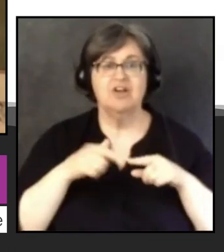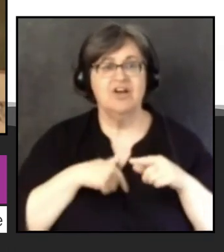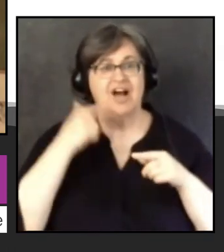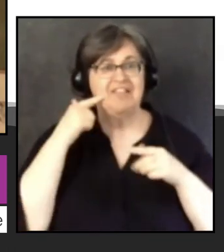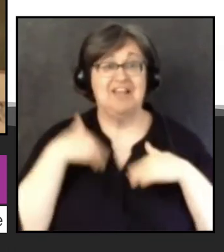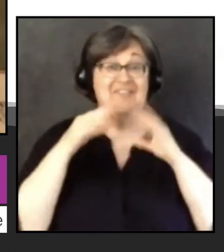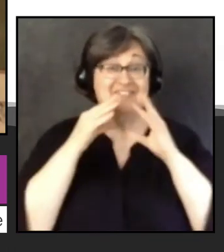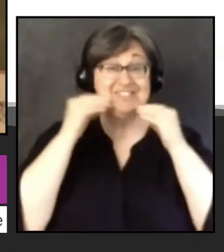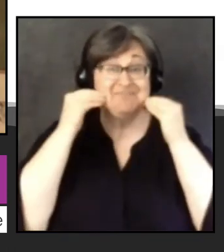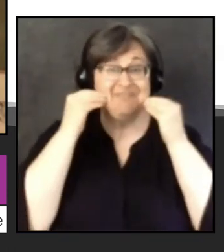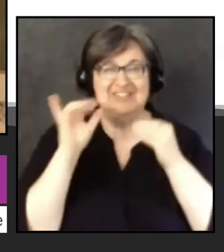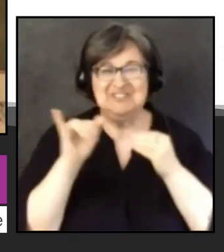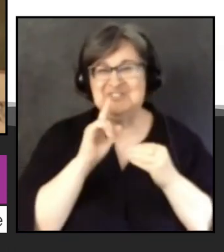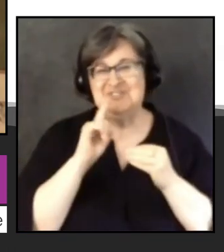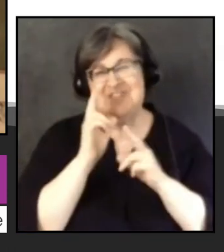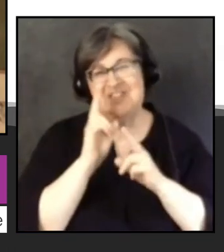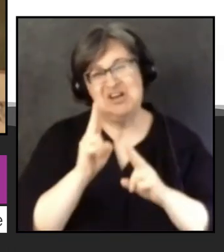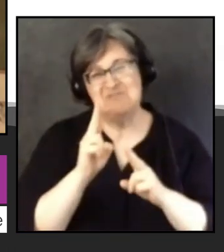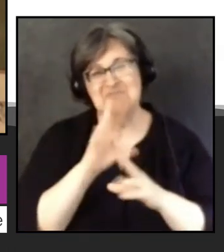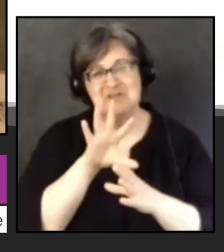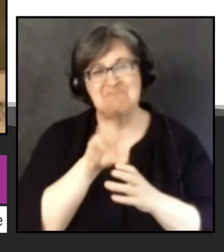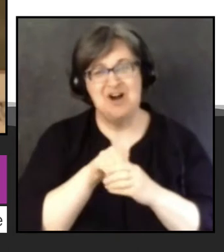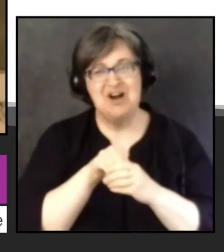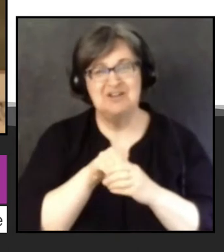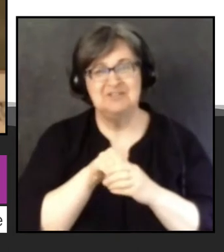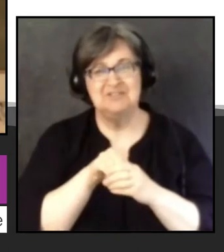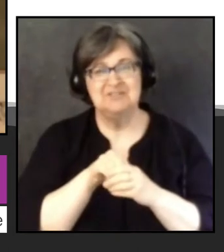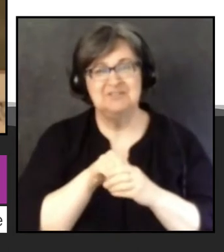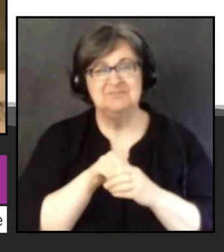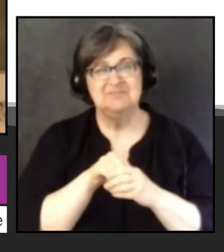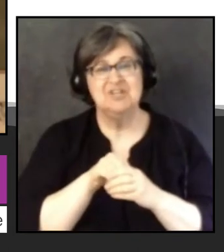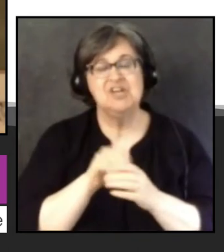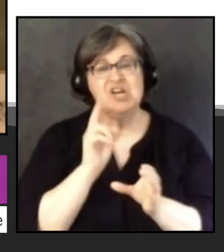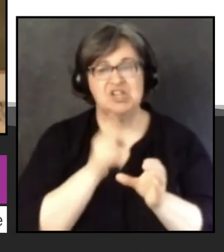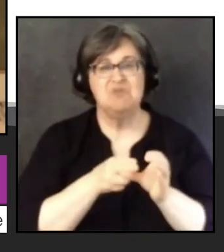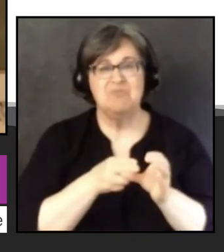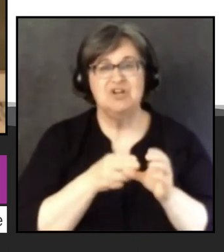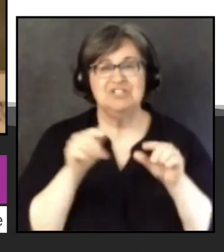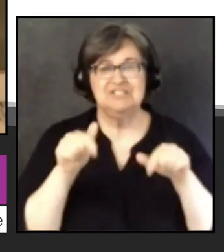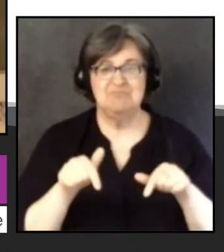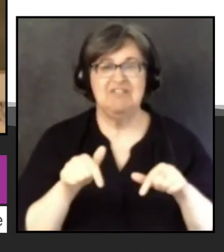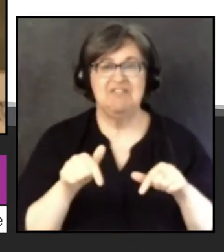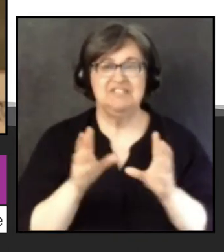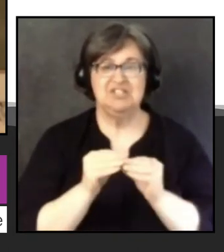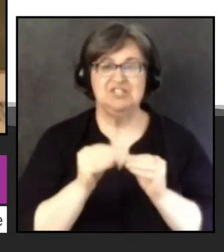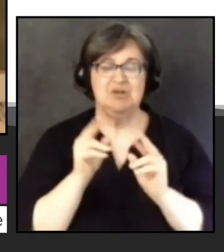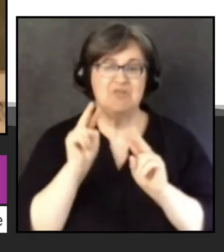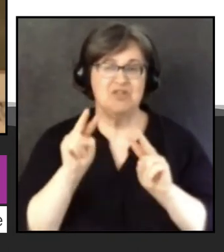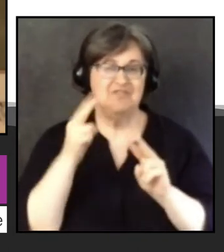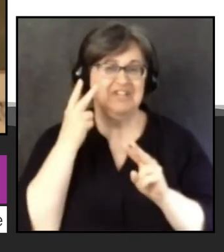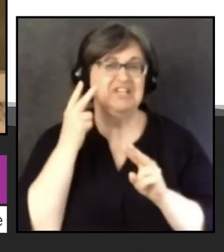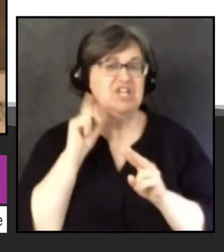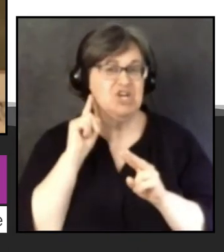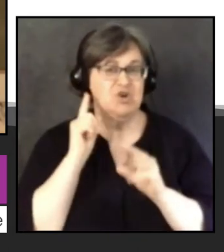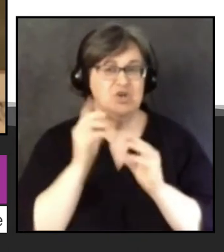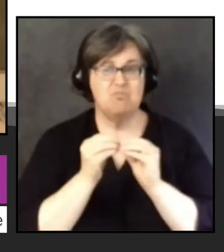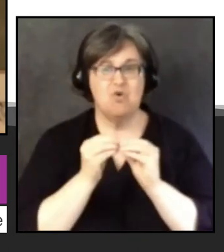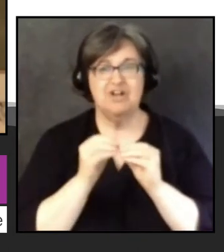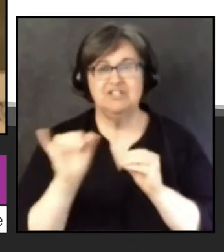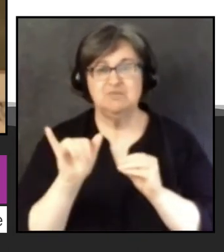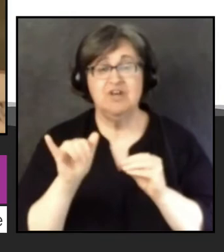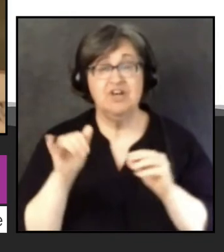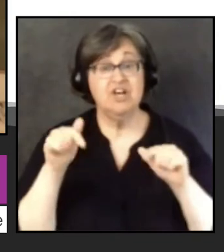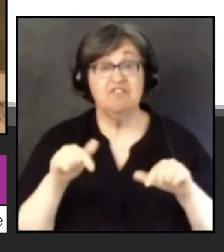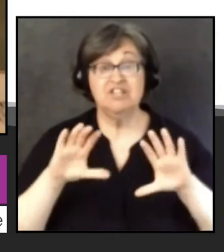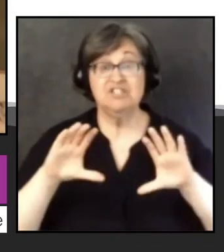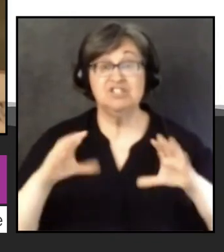big smile, as it's really an honor to be part of this and to participate in this session. And I'm looking forward to hearing more as well. So